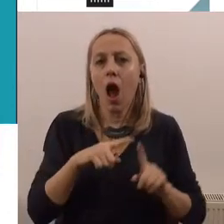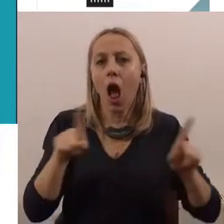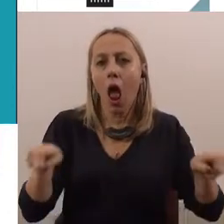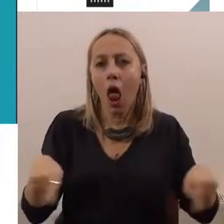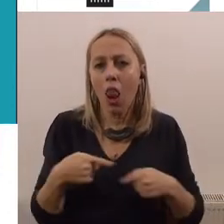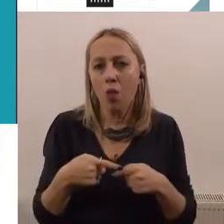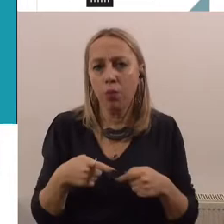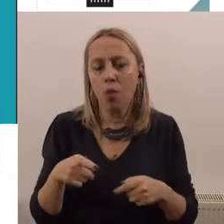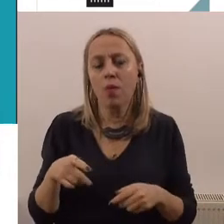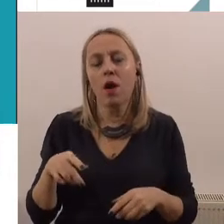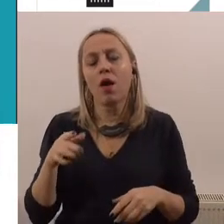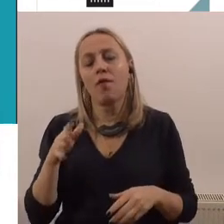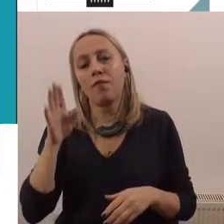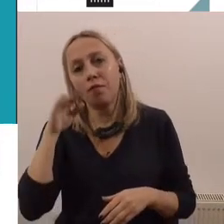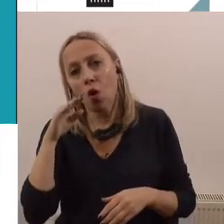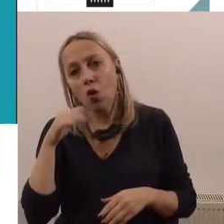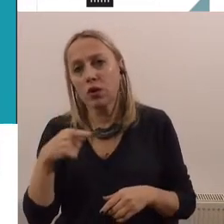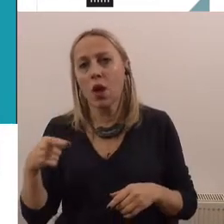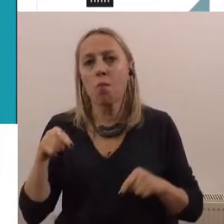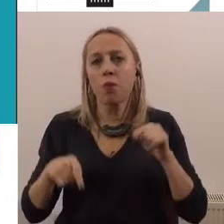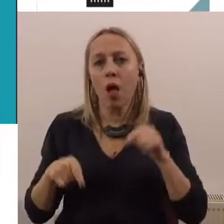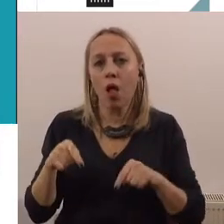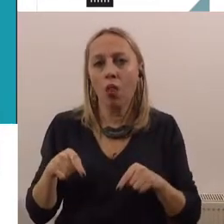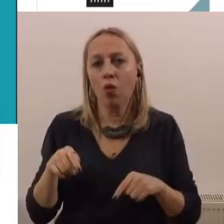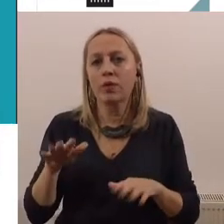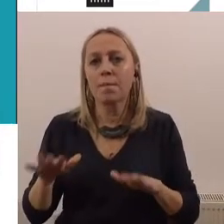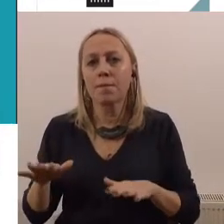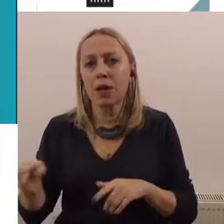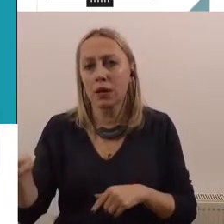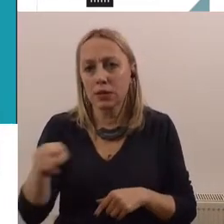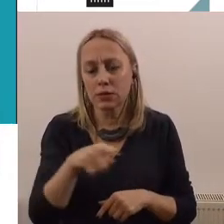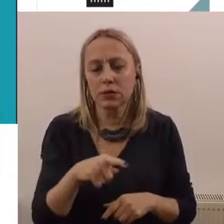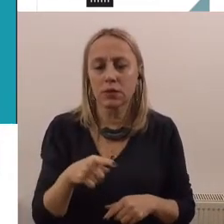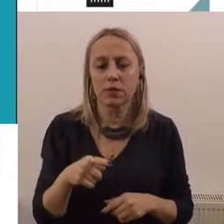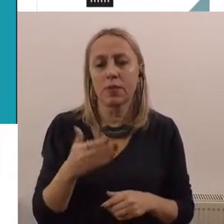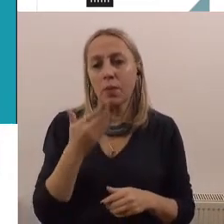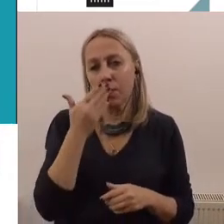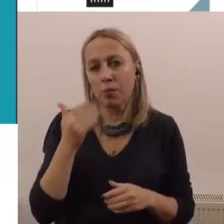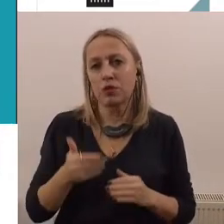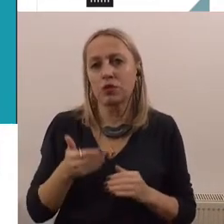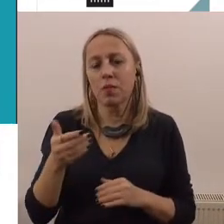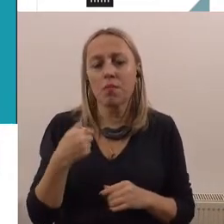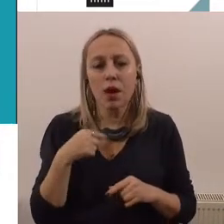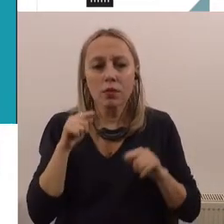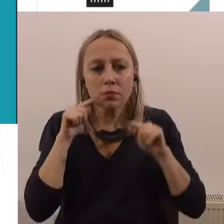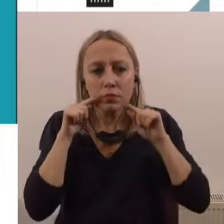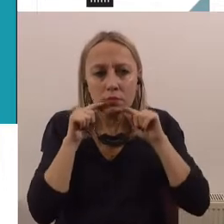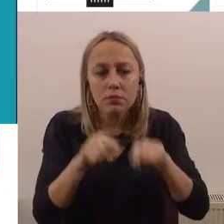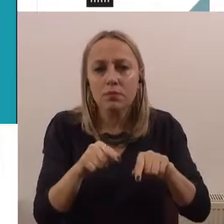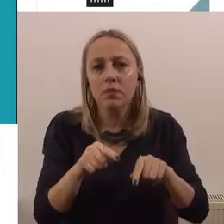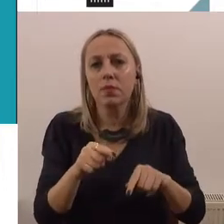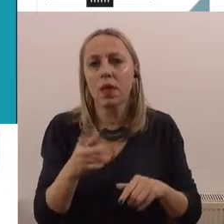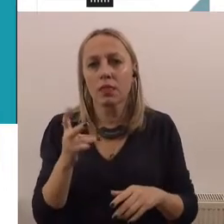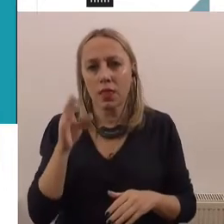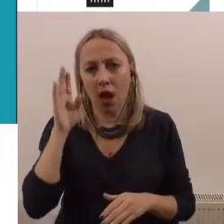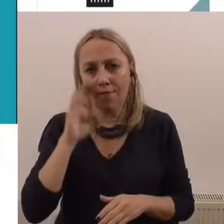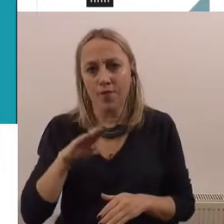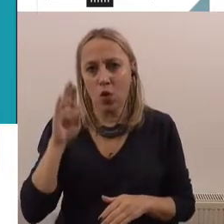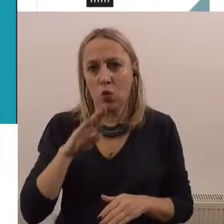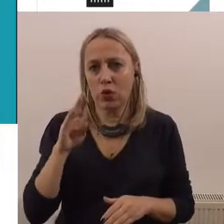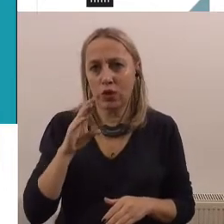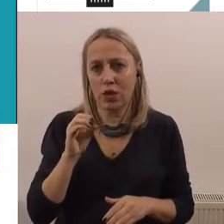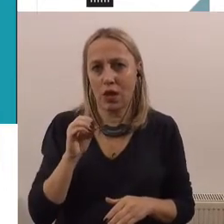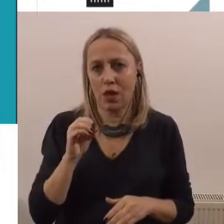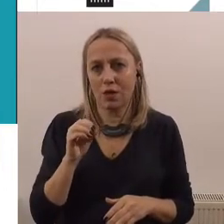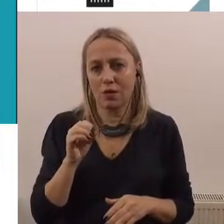So the last edition was more specifically dedicated to water. And I